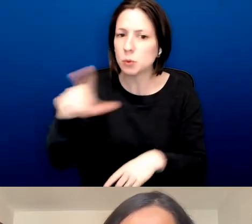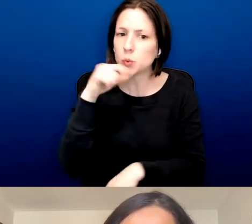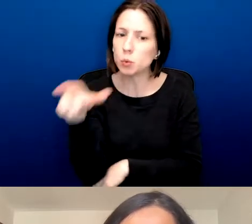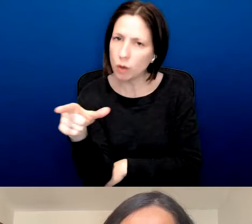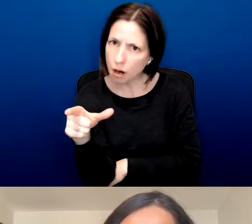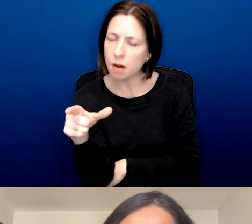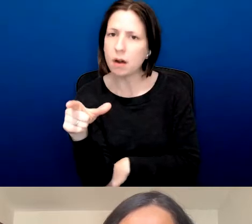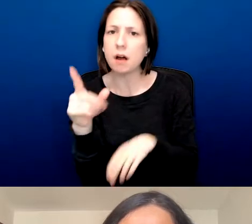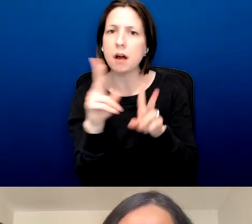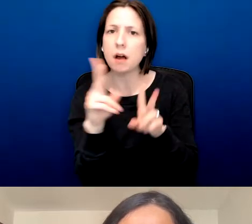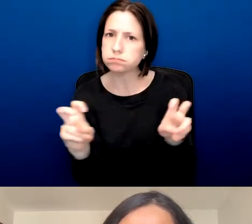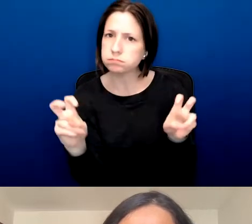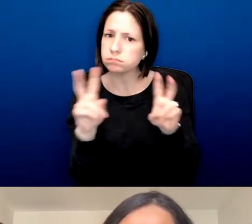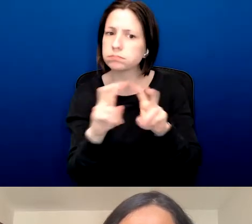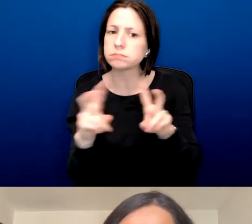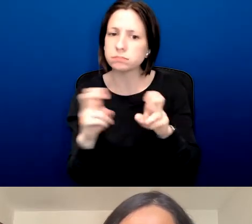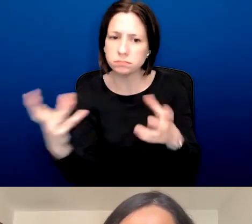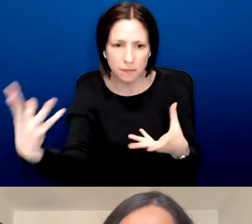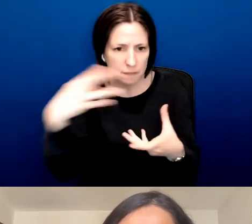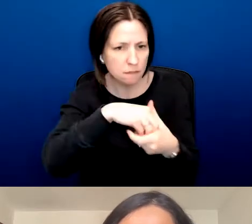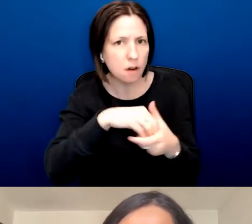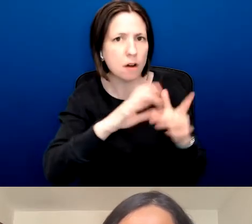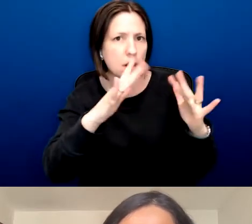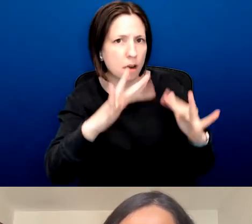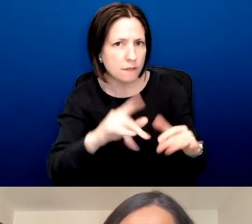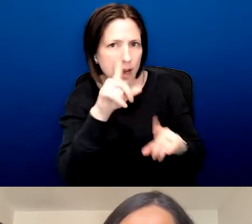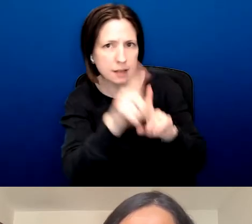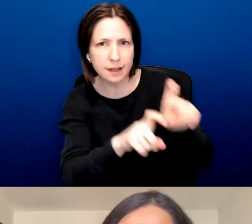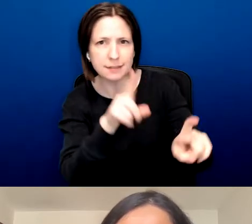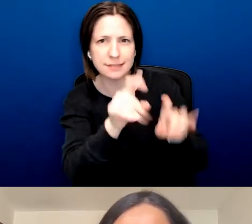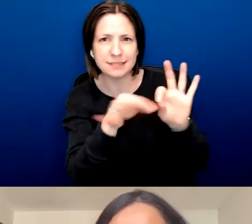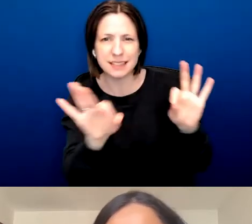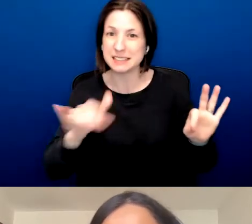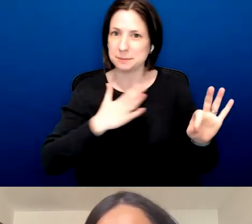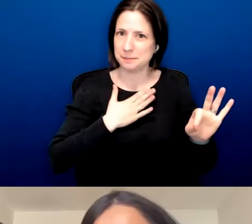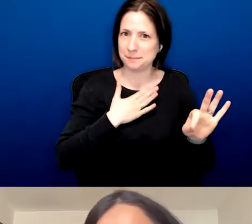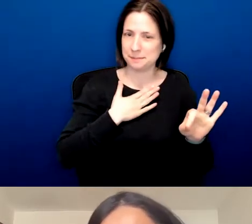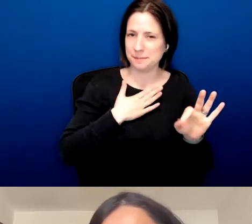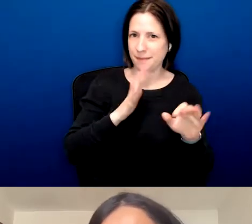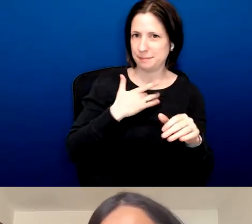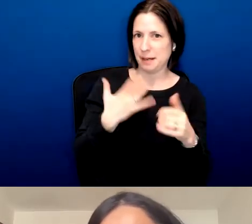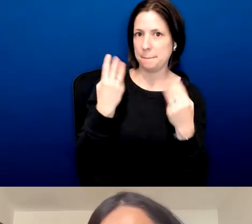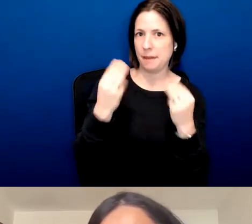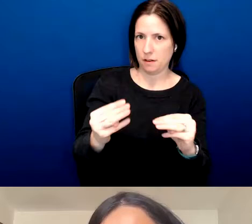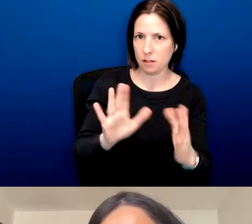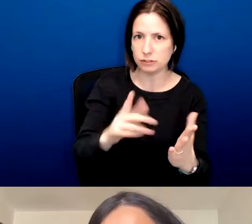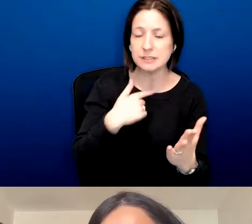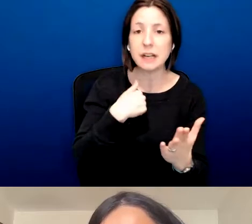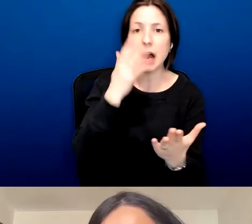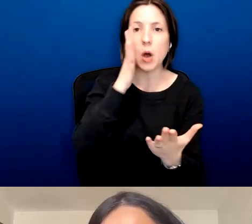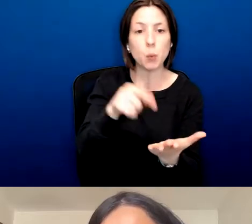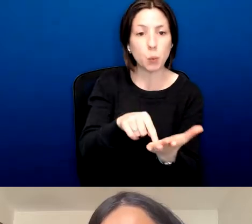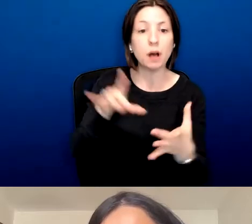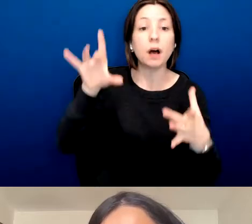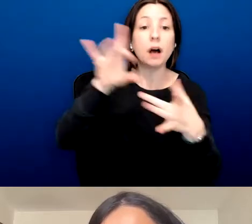start to ask me questions. So that is the essence of my methodology, is I'm gonna say something and invite